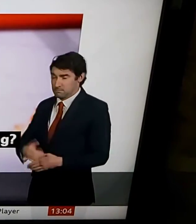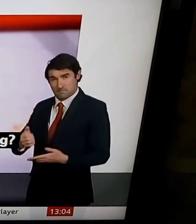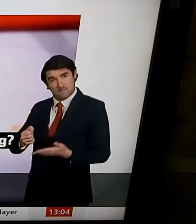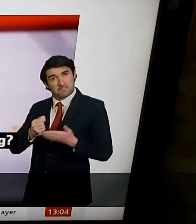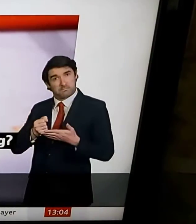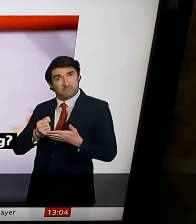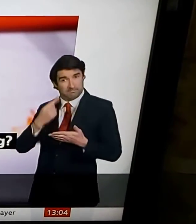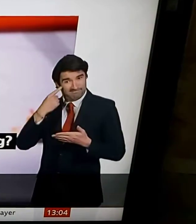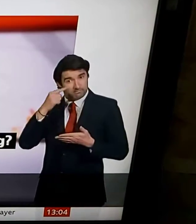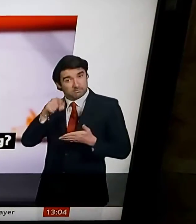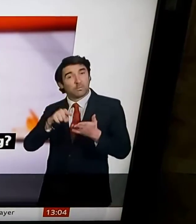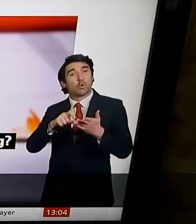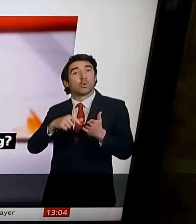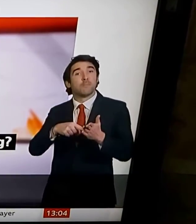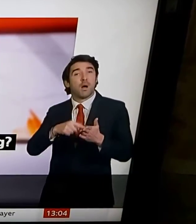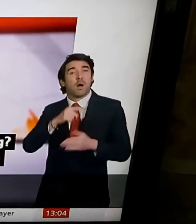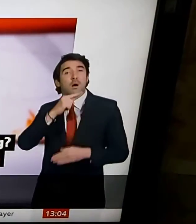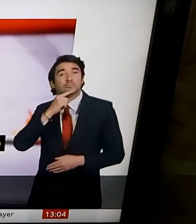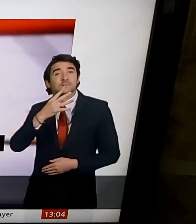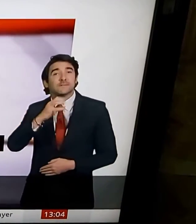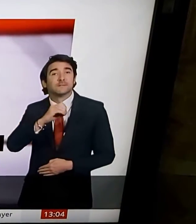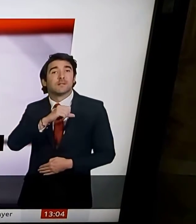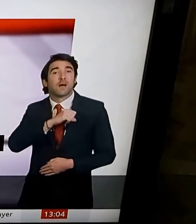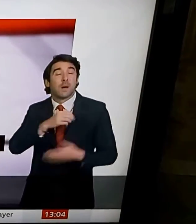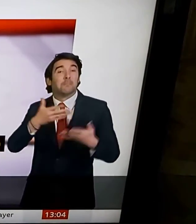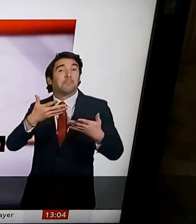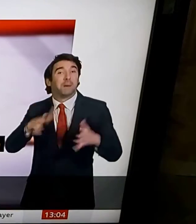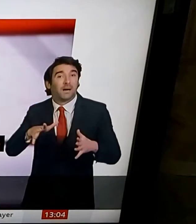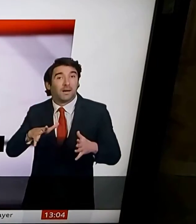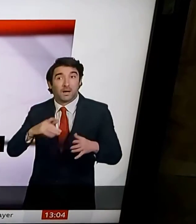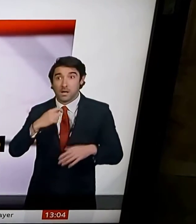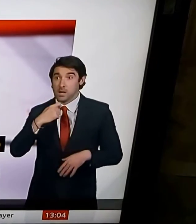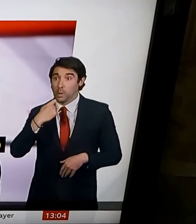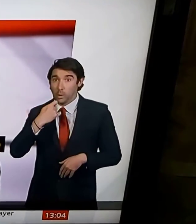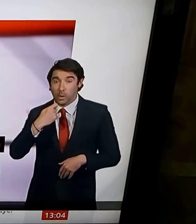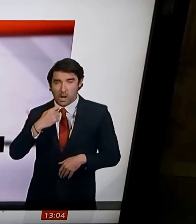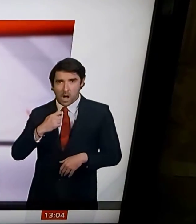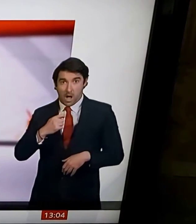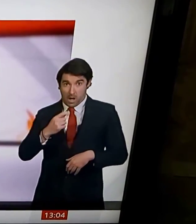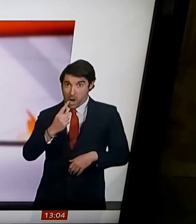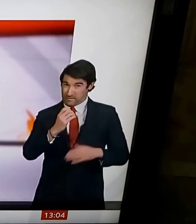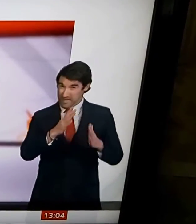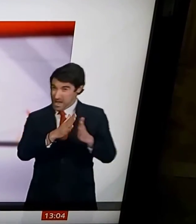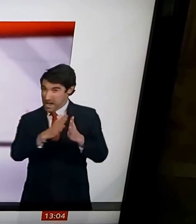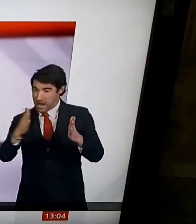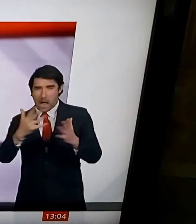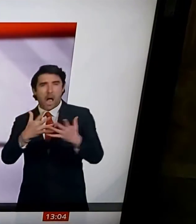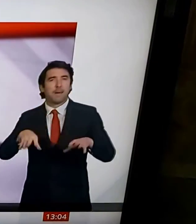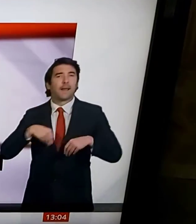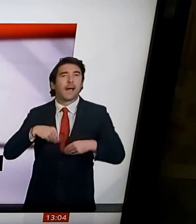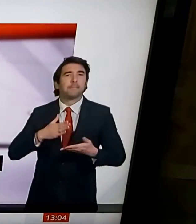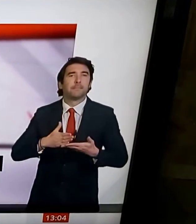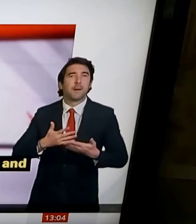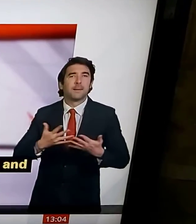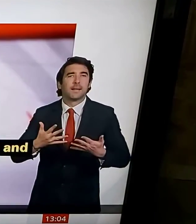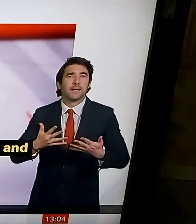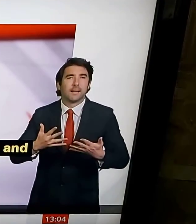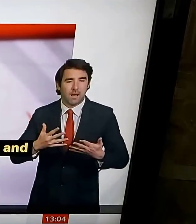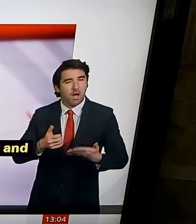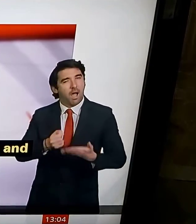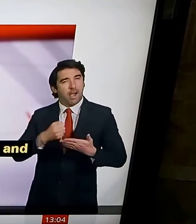by October, seeing who's positive and who isn't. That's really important data, and it's weighted for the population so that you get a